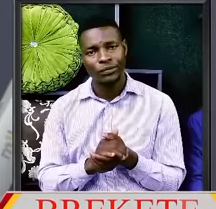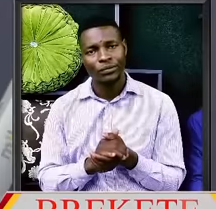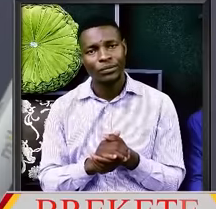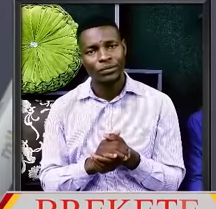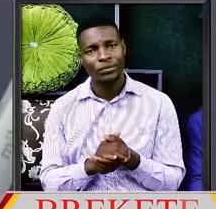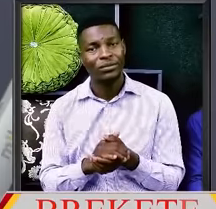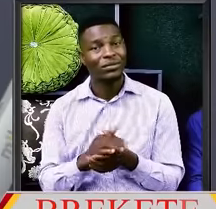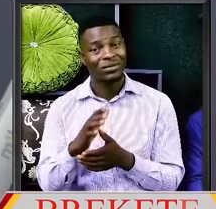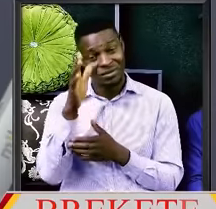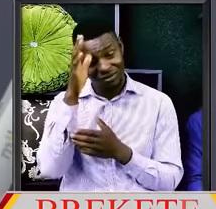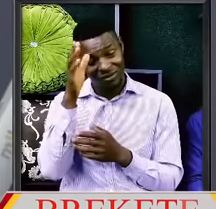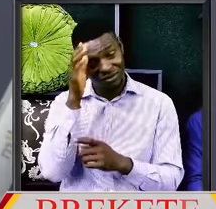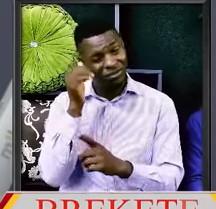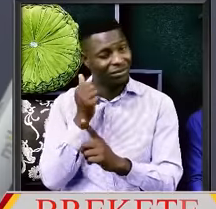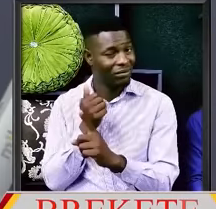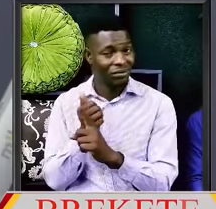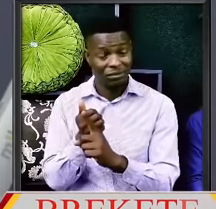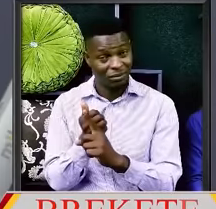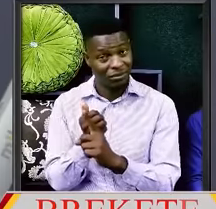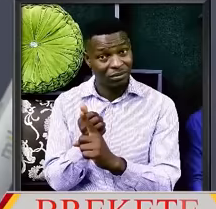His papa says